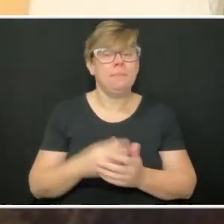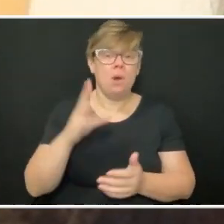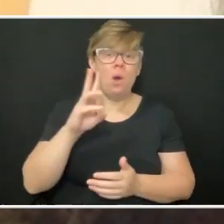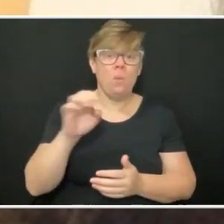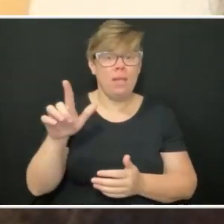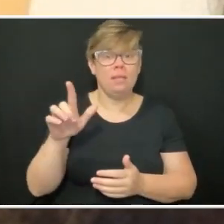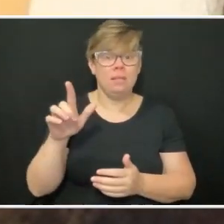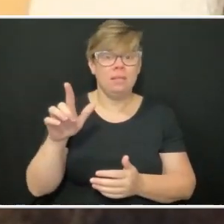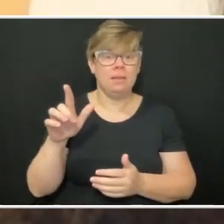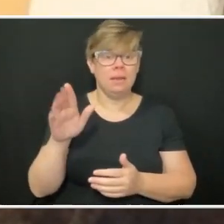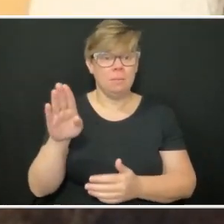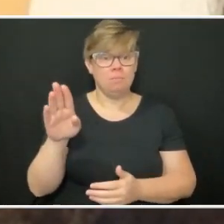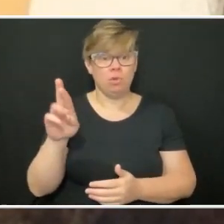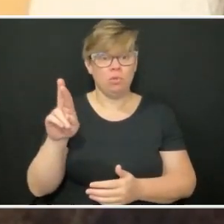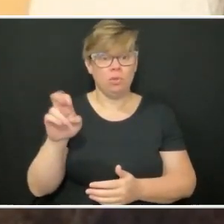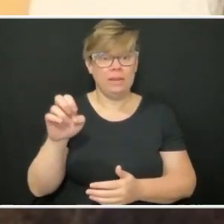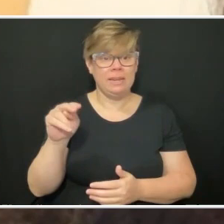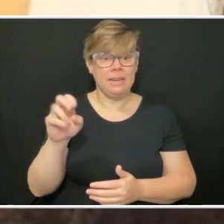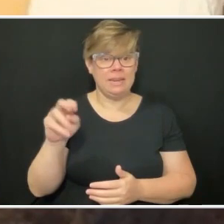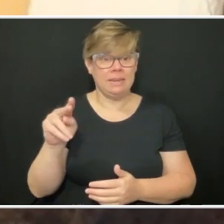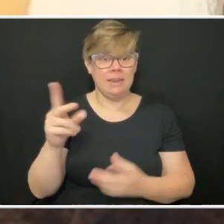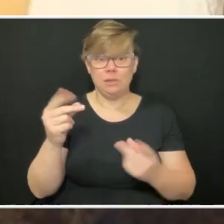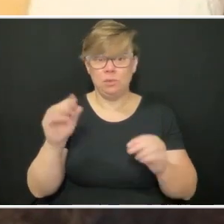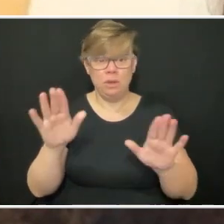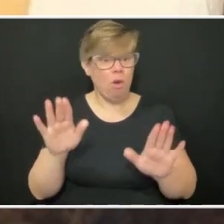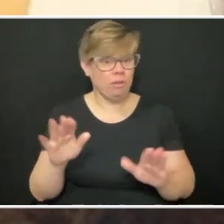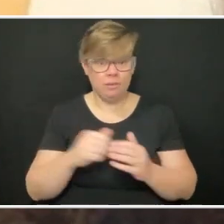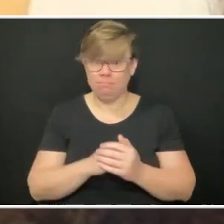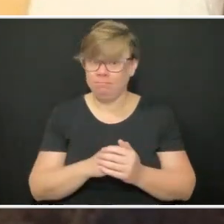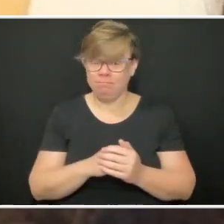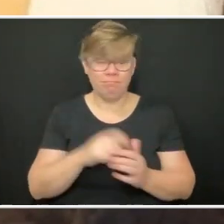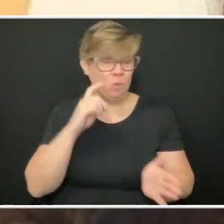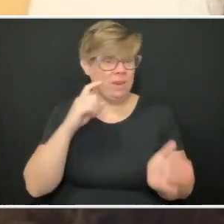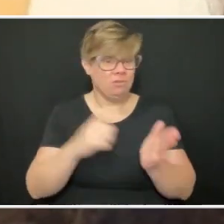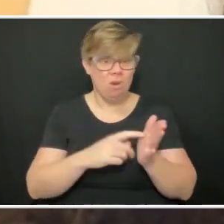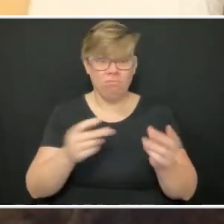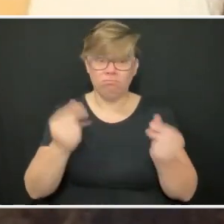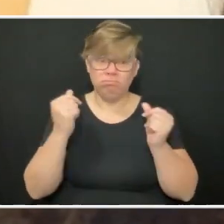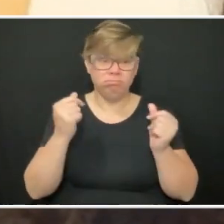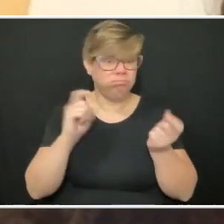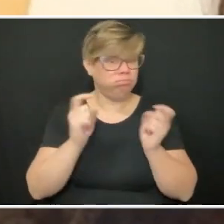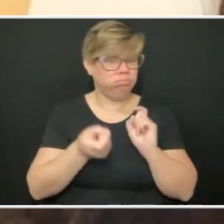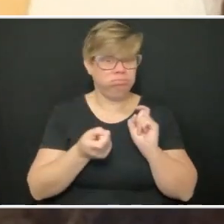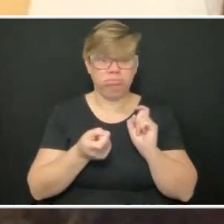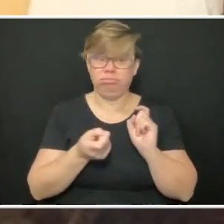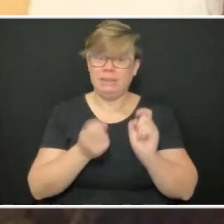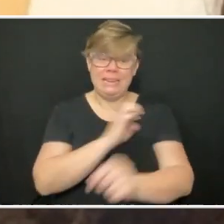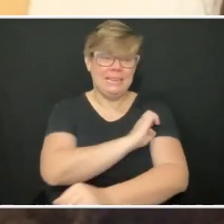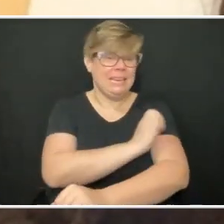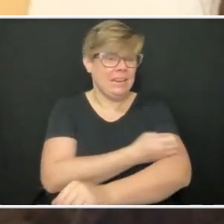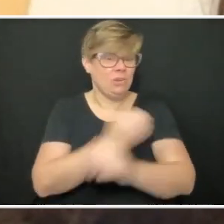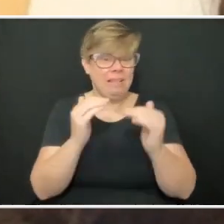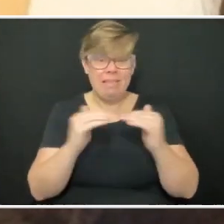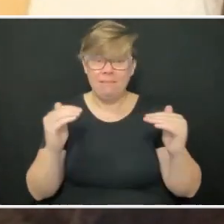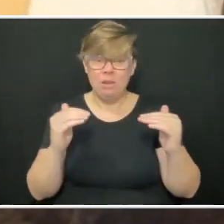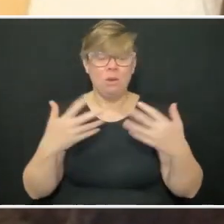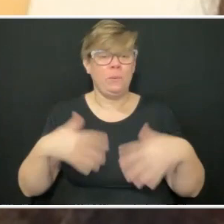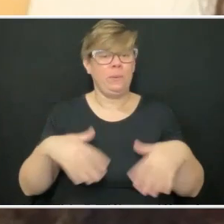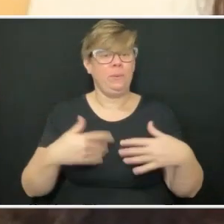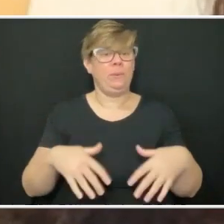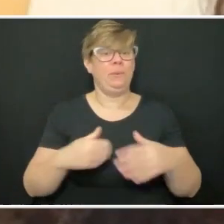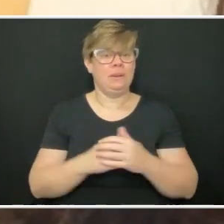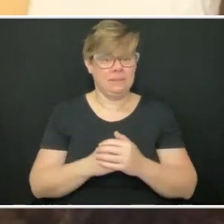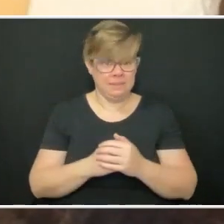Well, Brendon is doing awesome. We noticed a difference immediately, just the energy levels that he had,